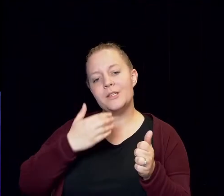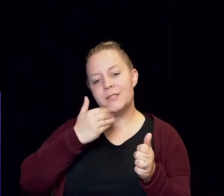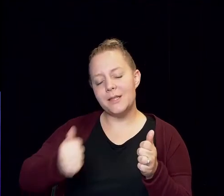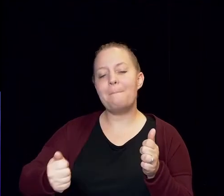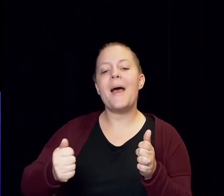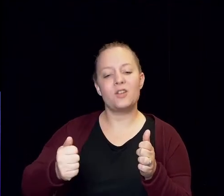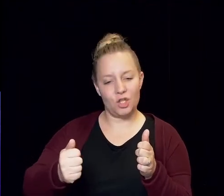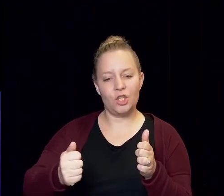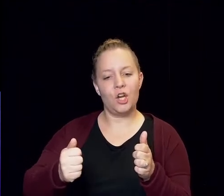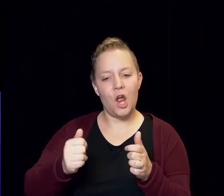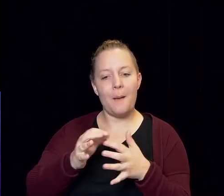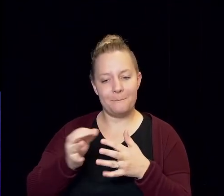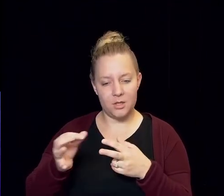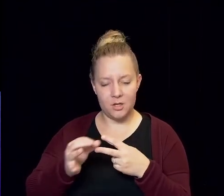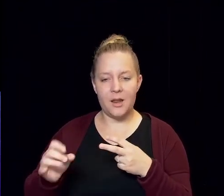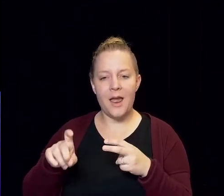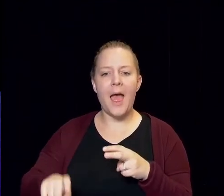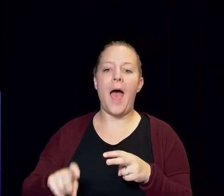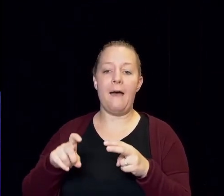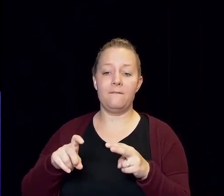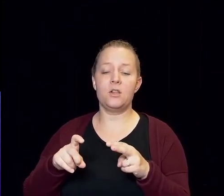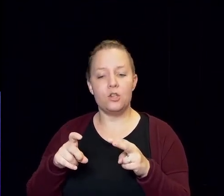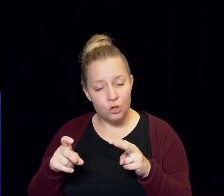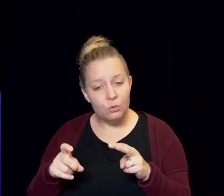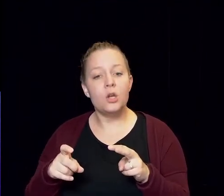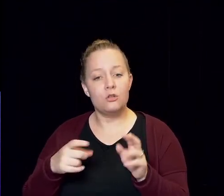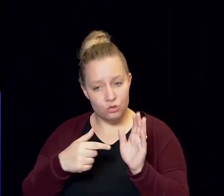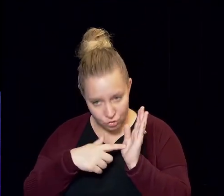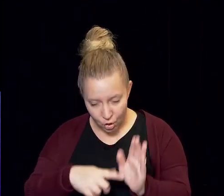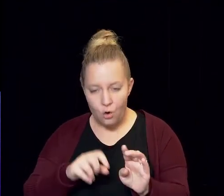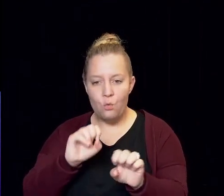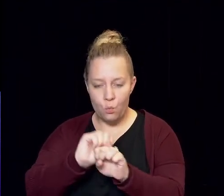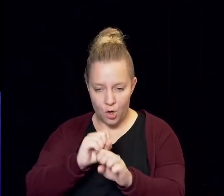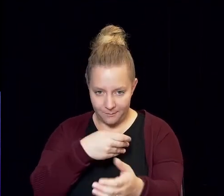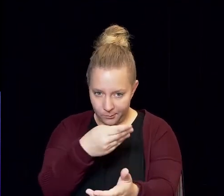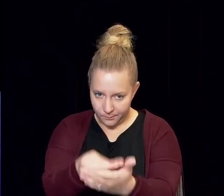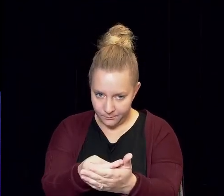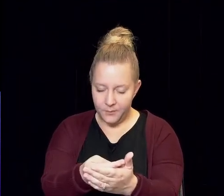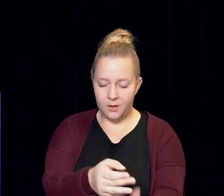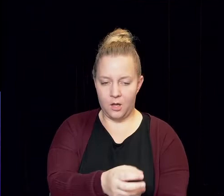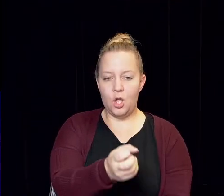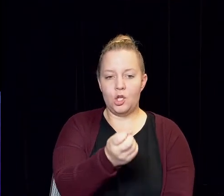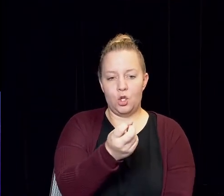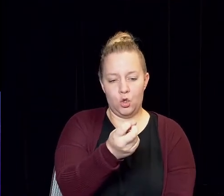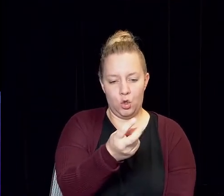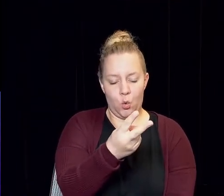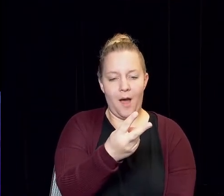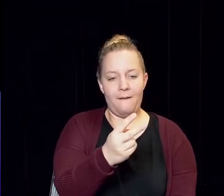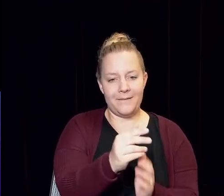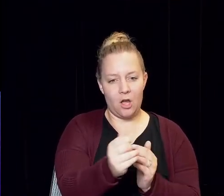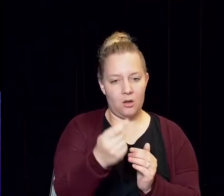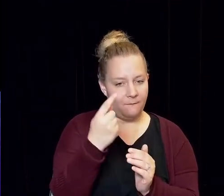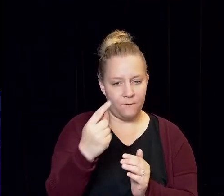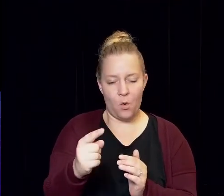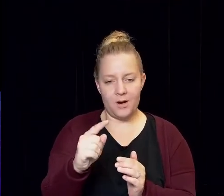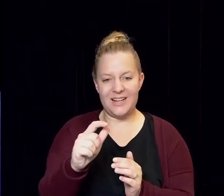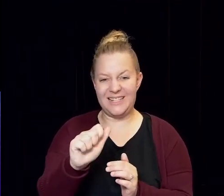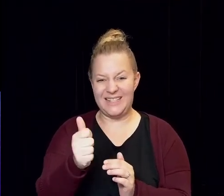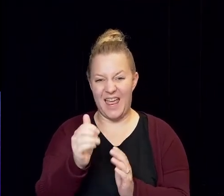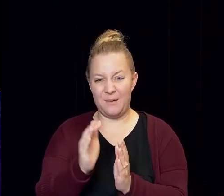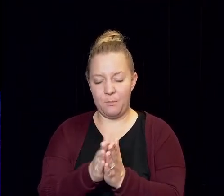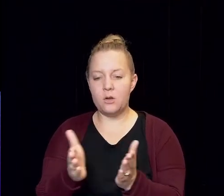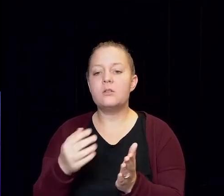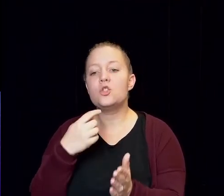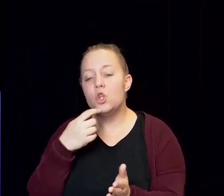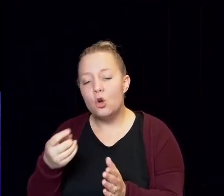bargain? So we also have to justify our answer by showing work. So right here, $12 for 10 books. I told you right before this that you